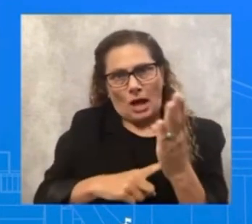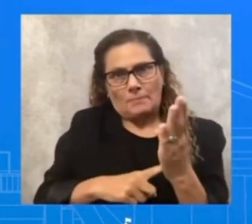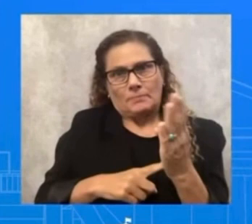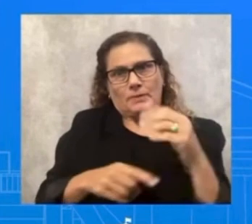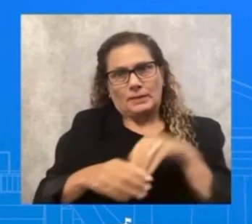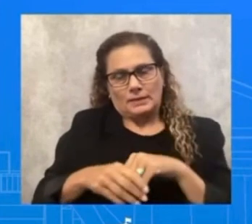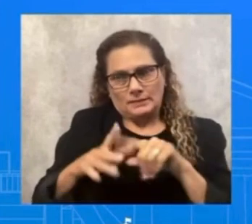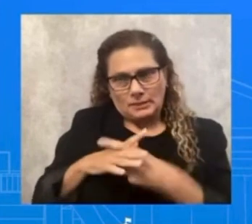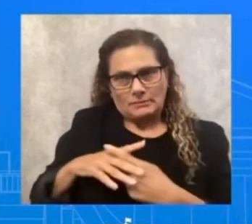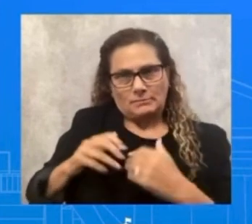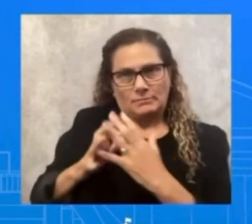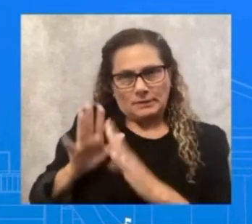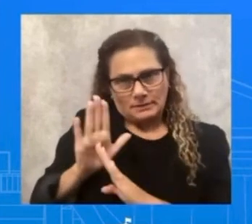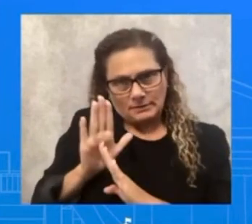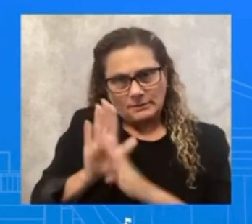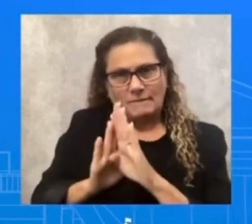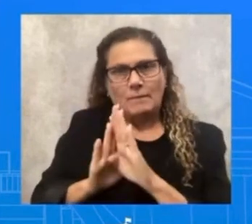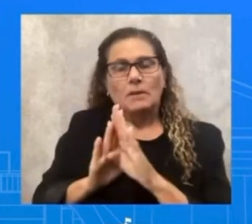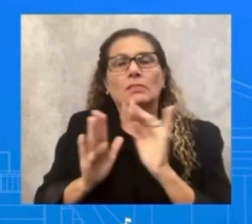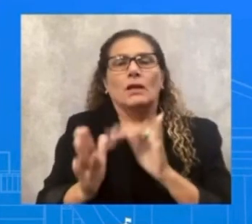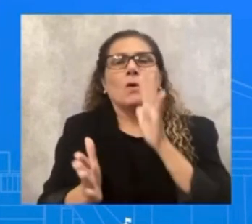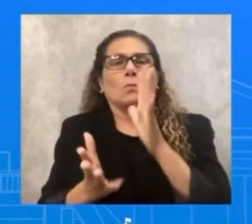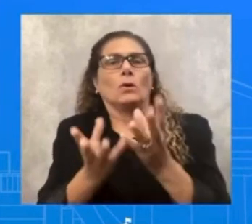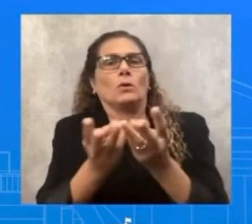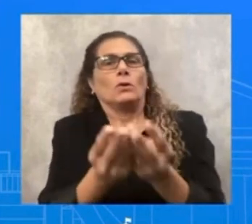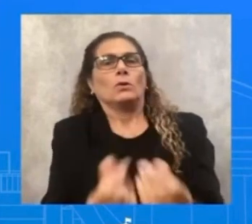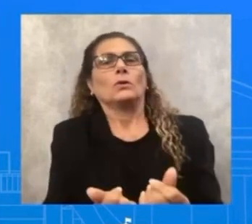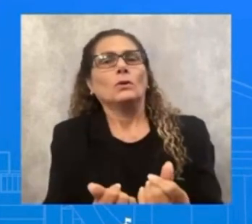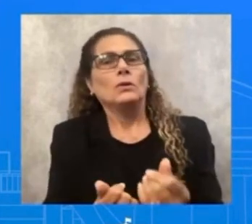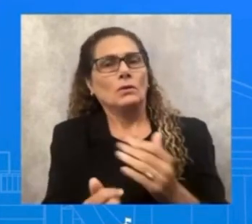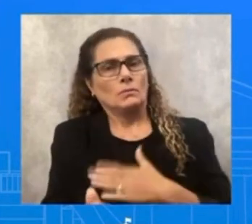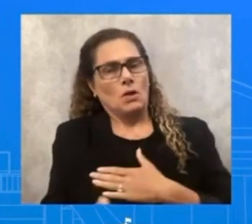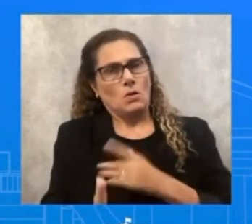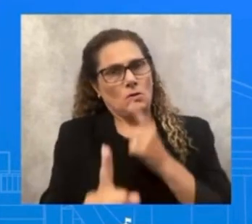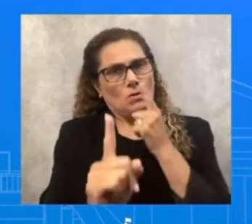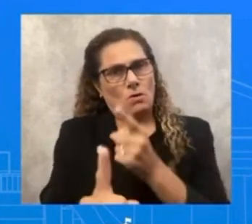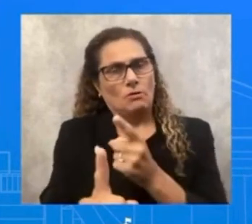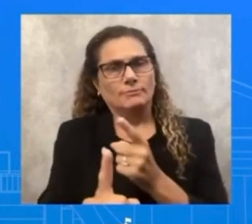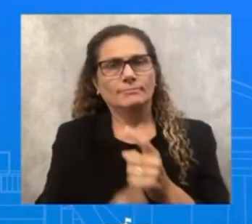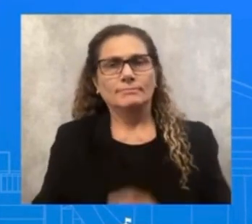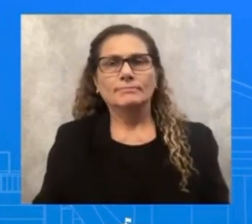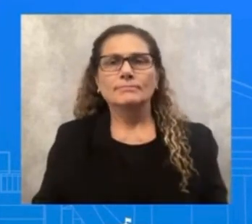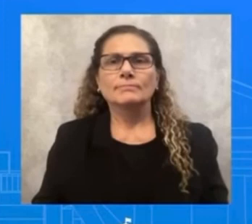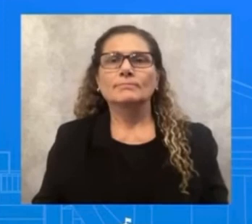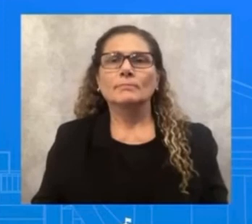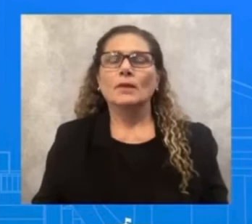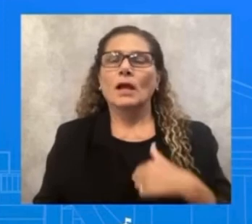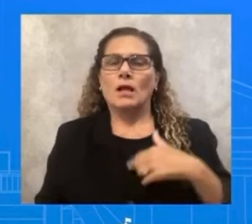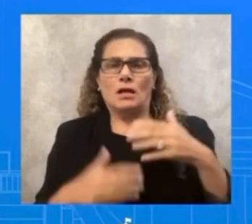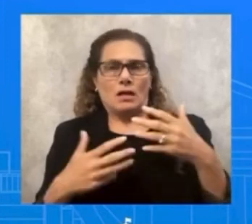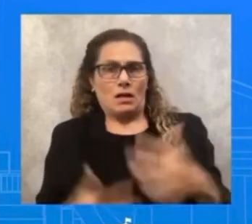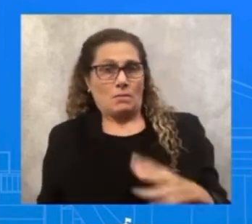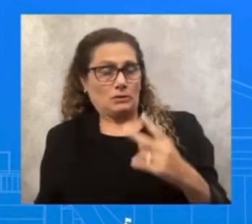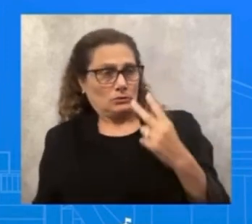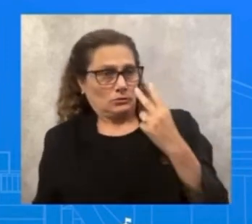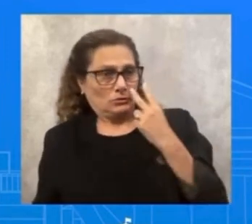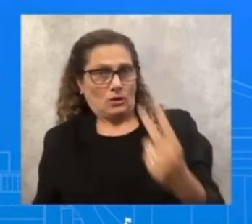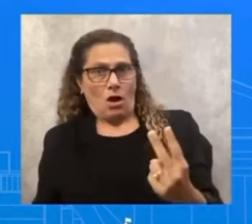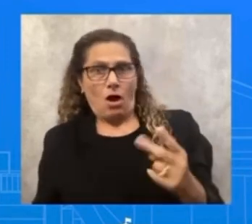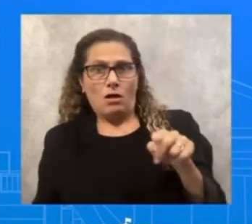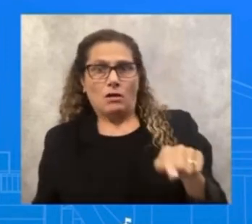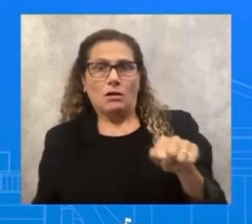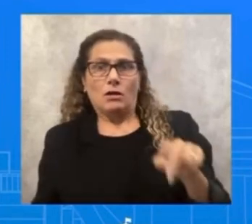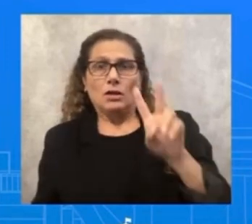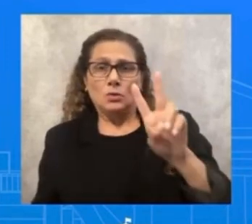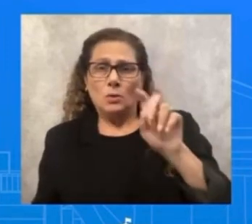that's true. We saw the massive and major announcement of a $2.5 billion plant by